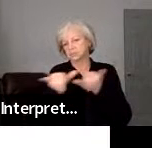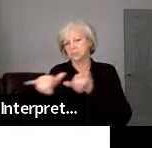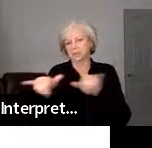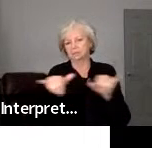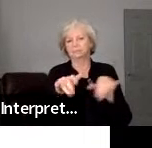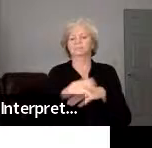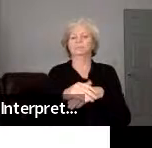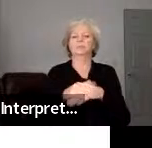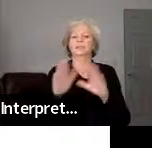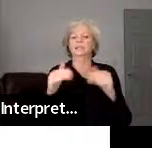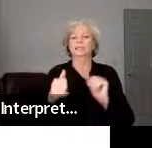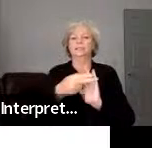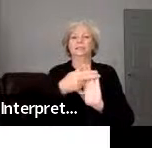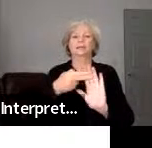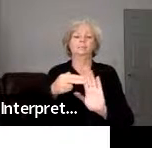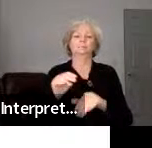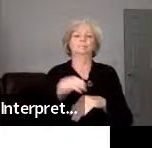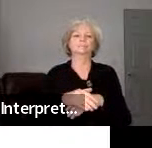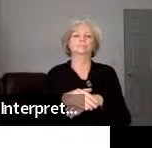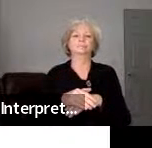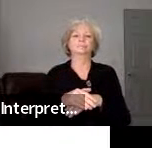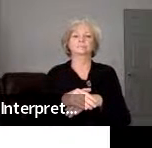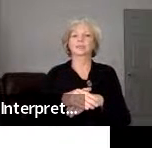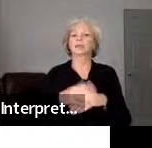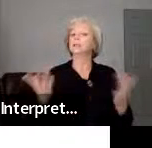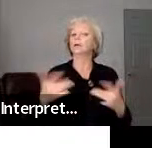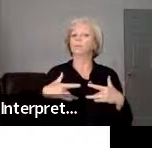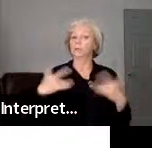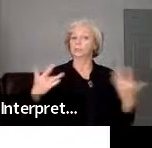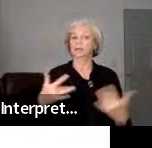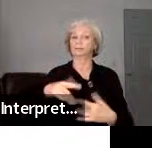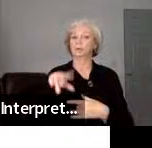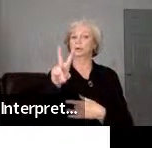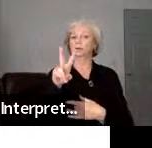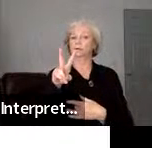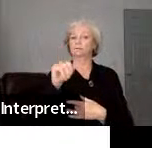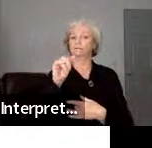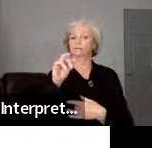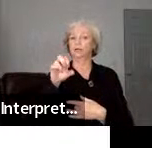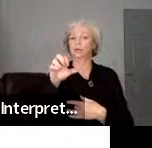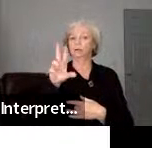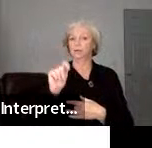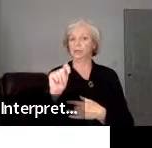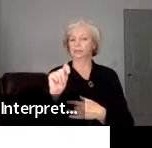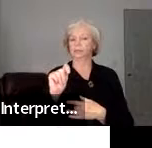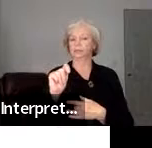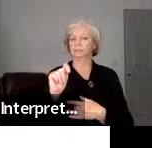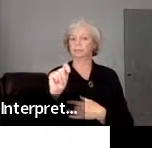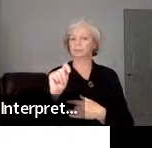please. So what about this variant that everybody's been talking about?